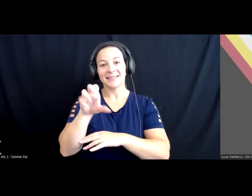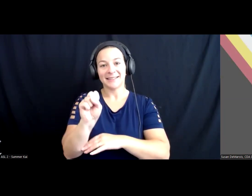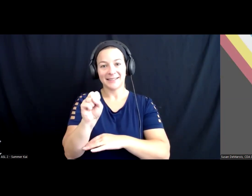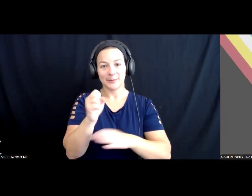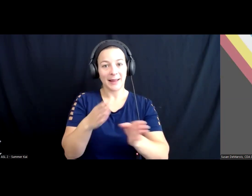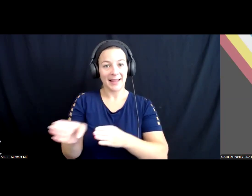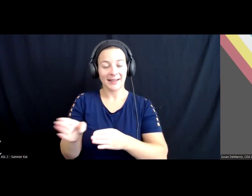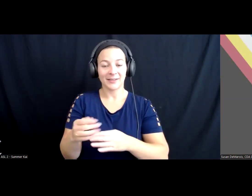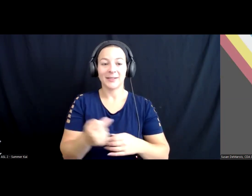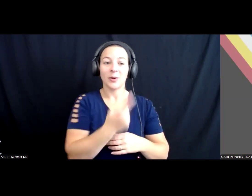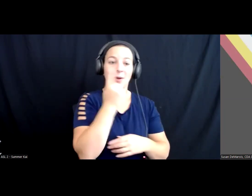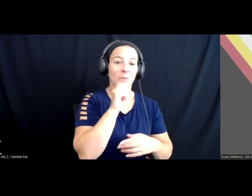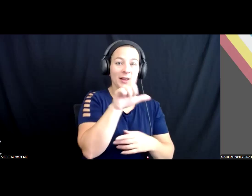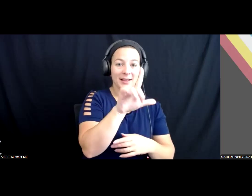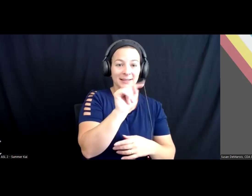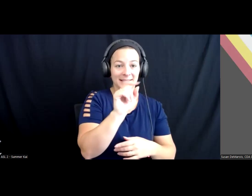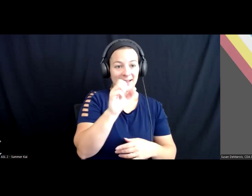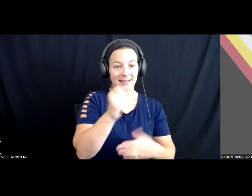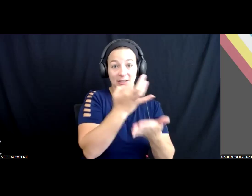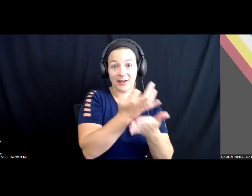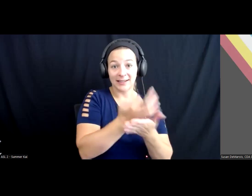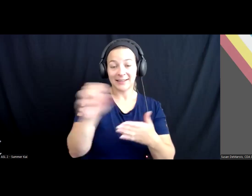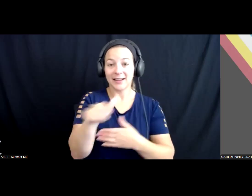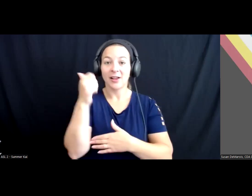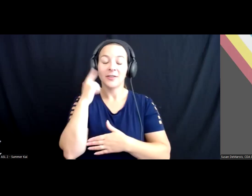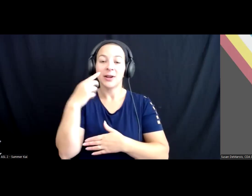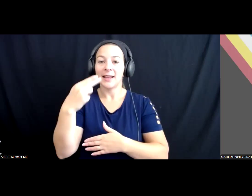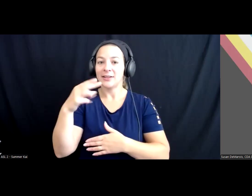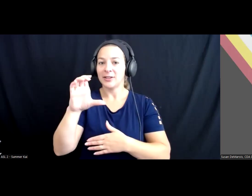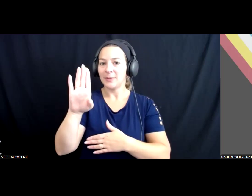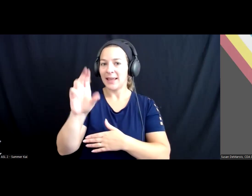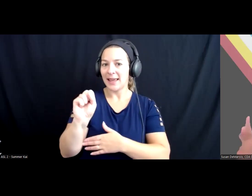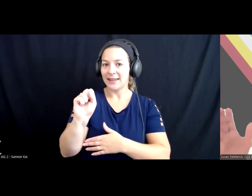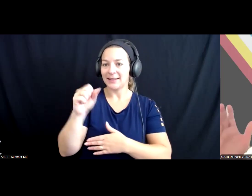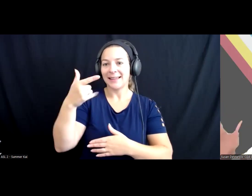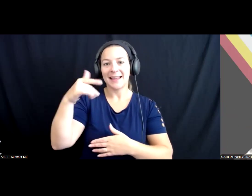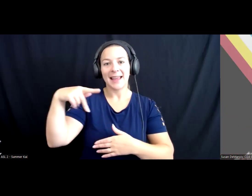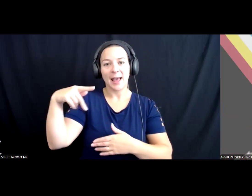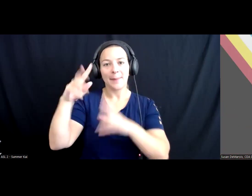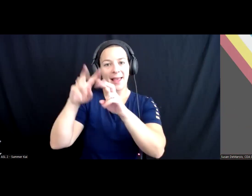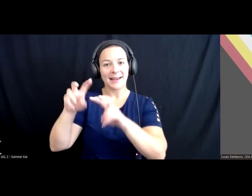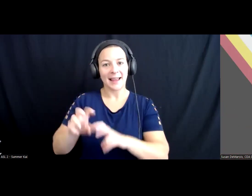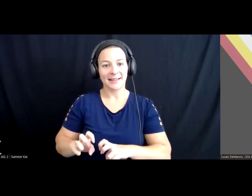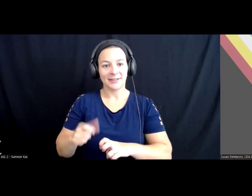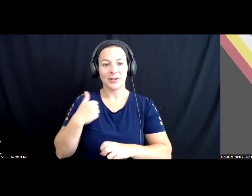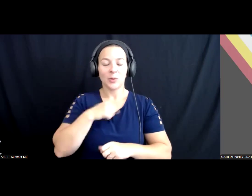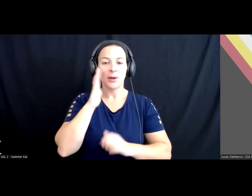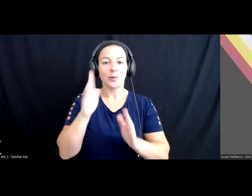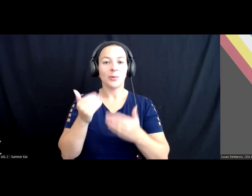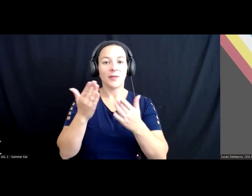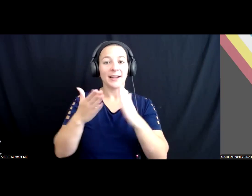on LTSS financing, the other on our HCBS gap analysis, and we're bringing the top